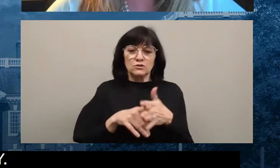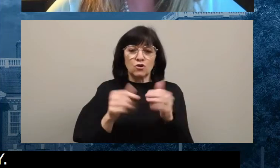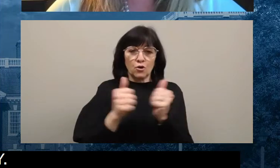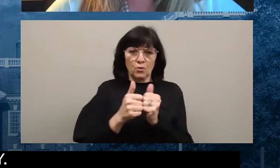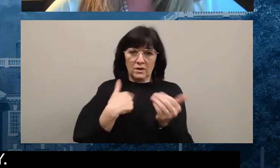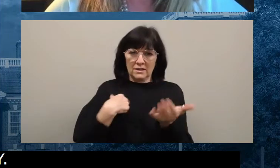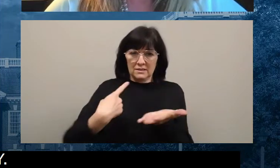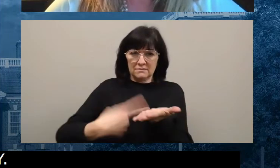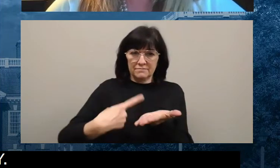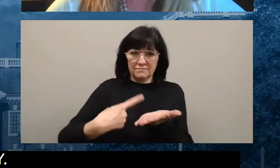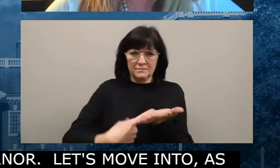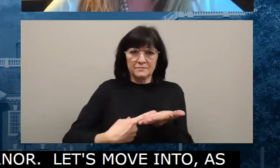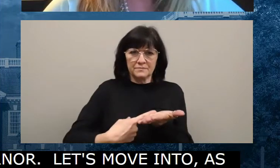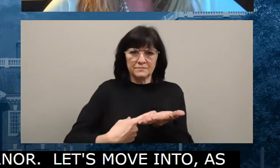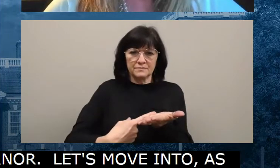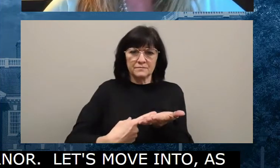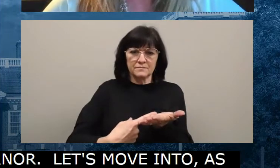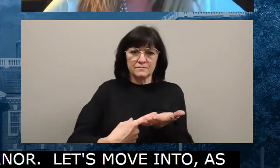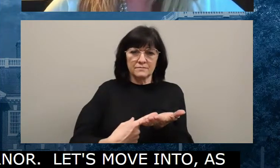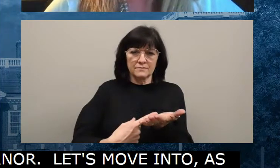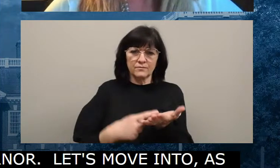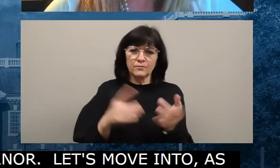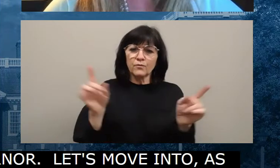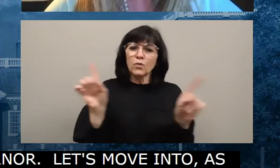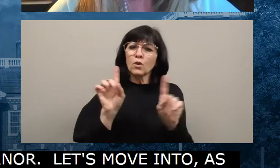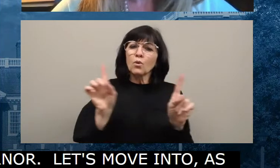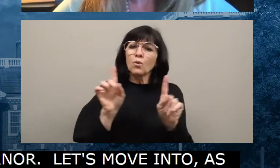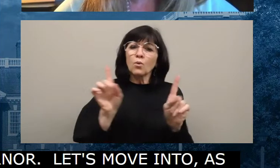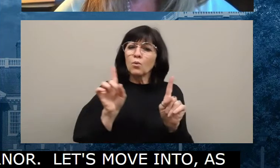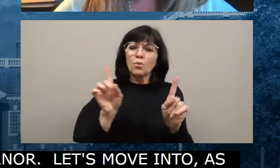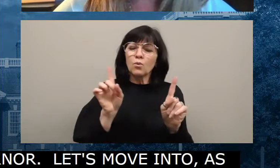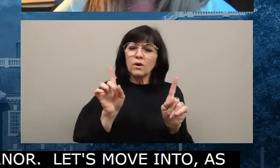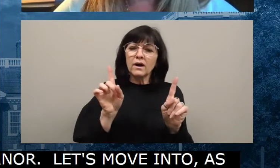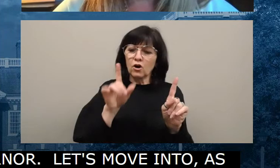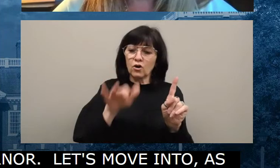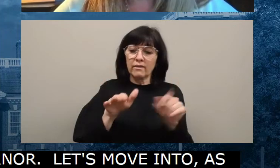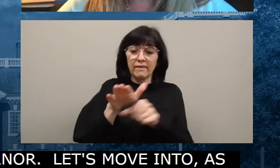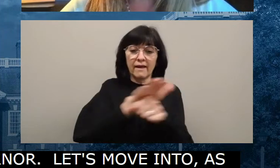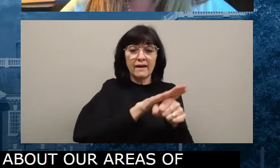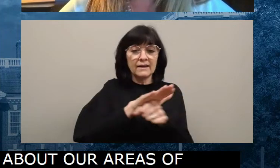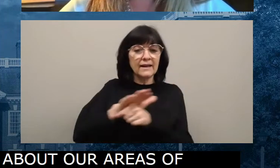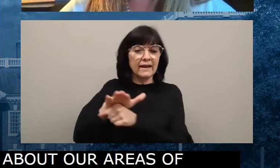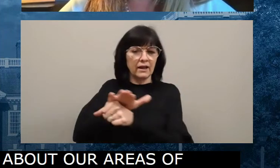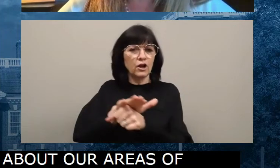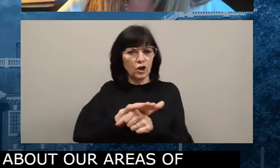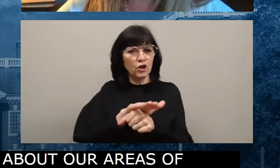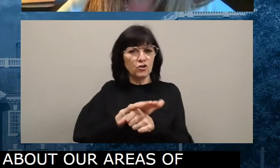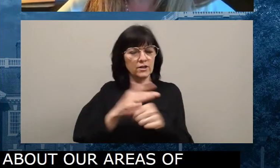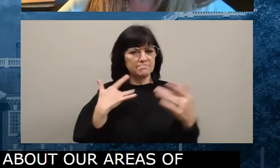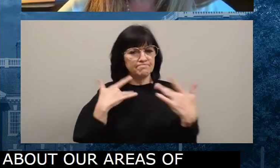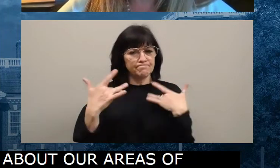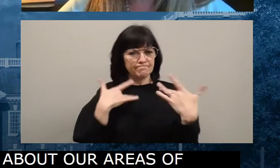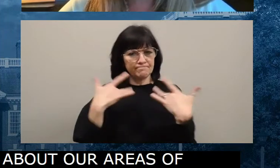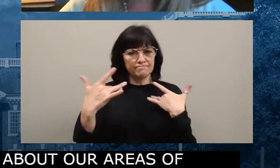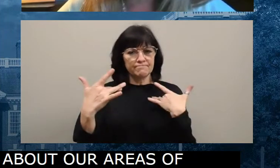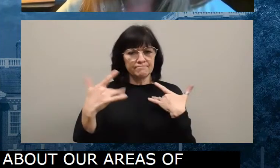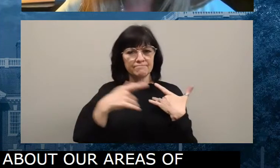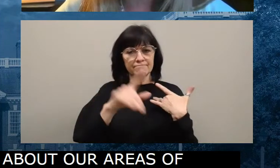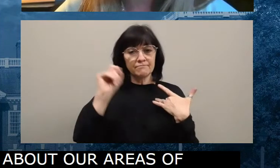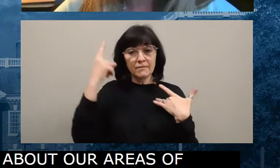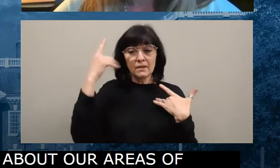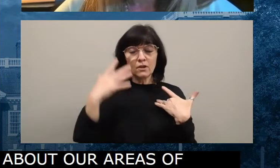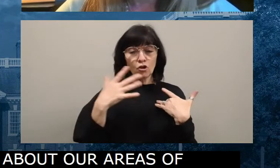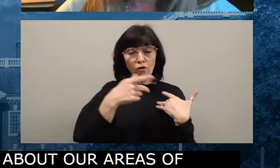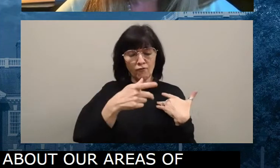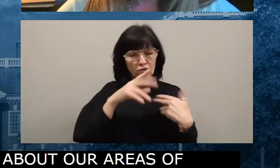discussion about our areas of concern. As the governor mentioned, as far as our